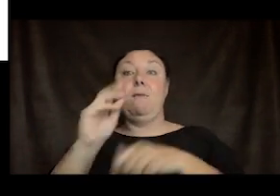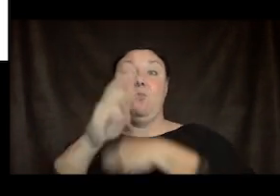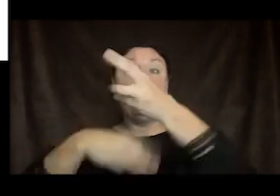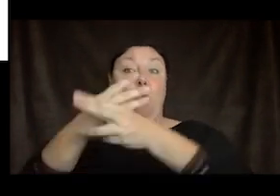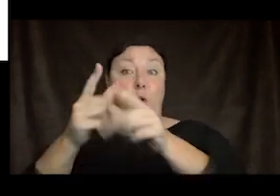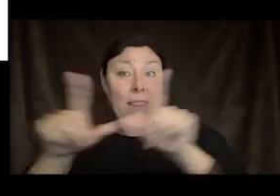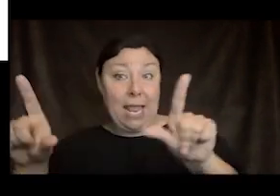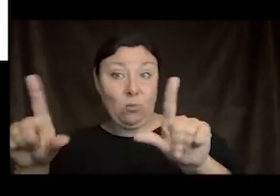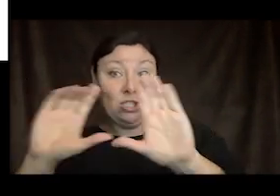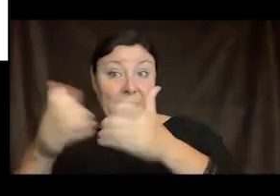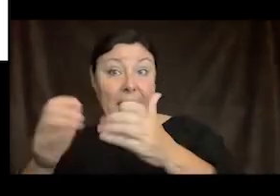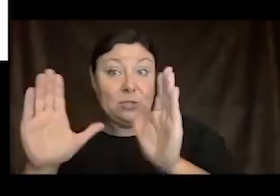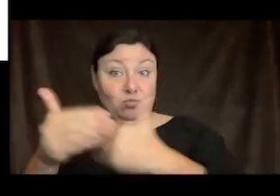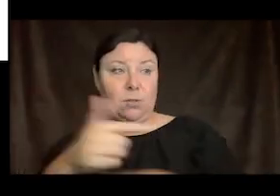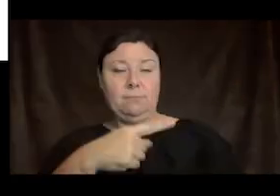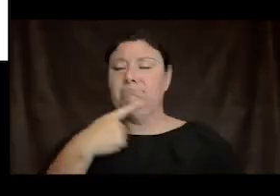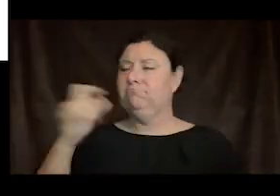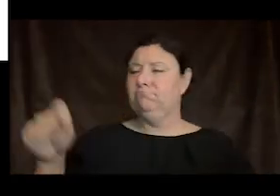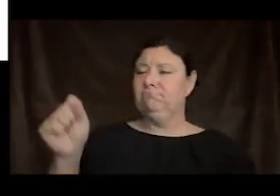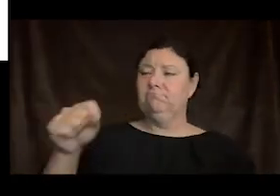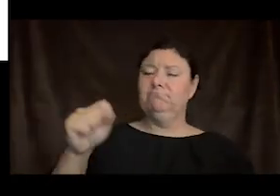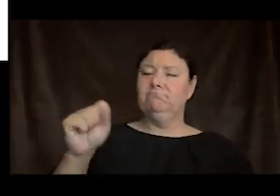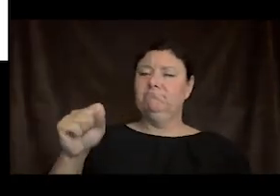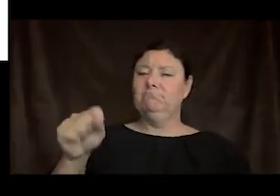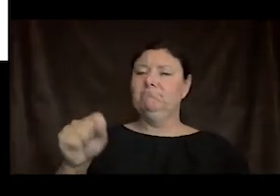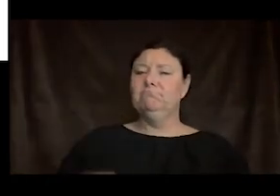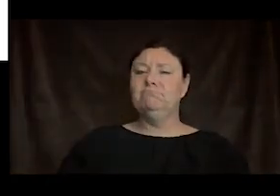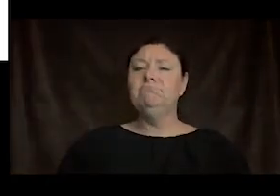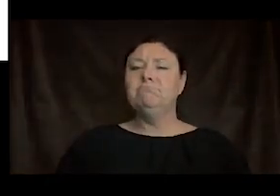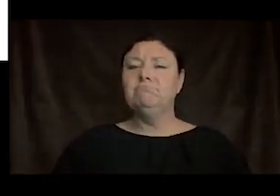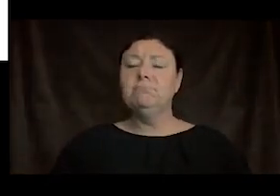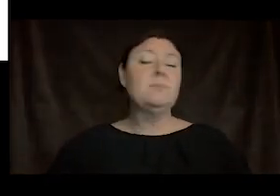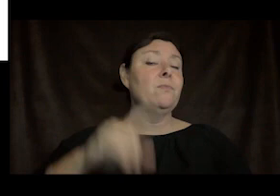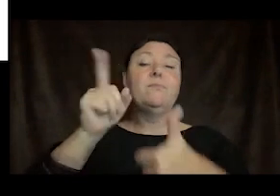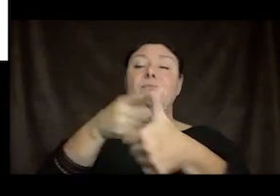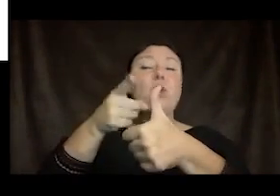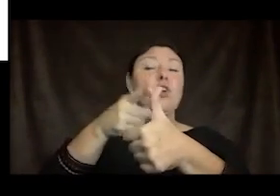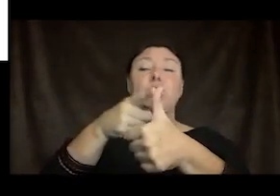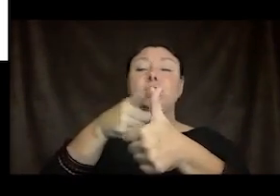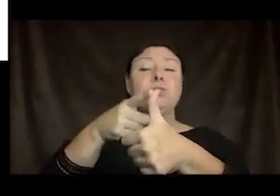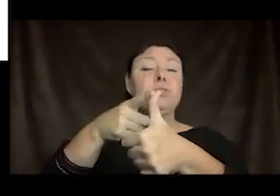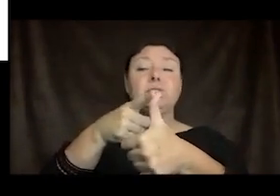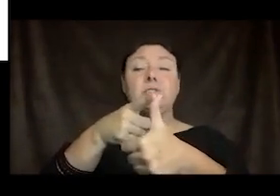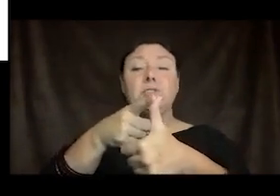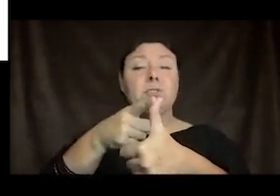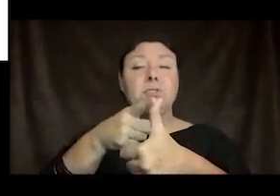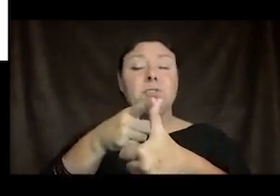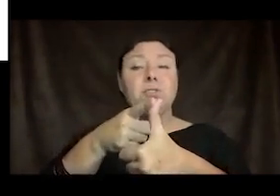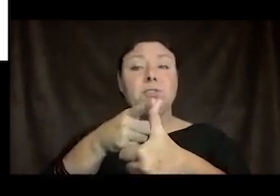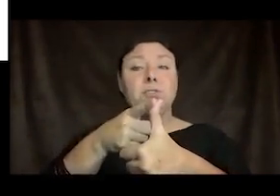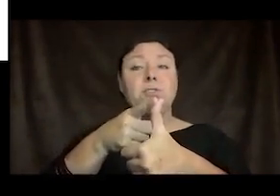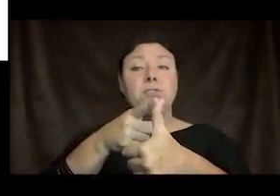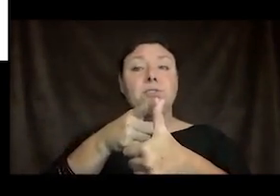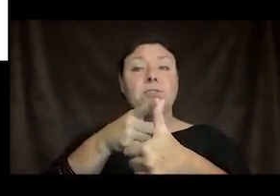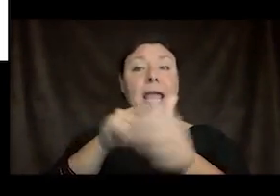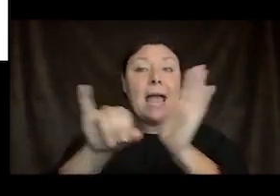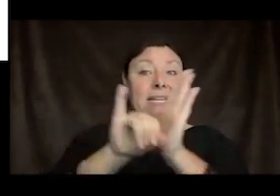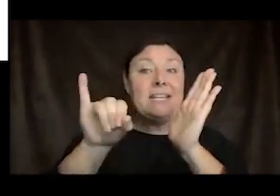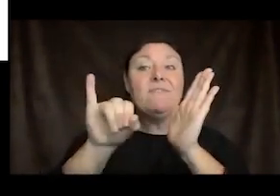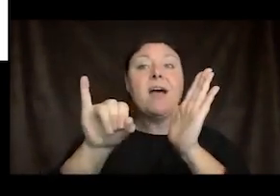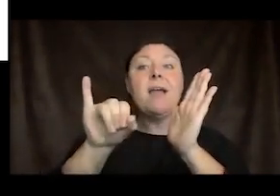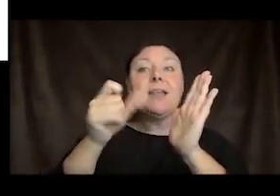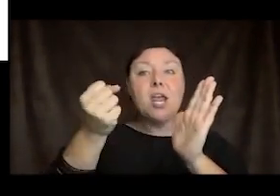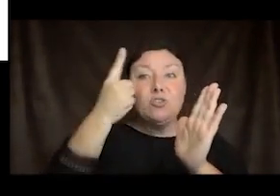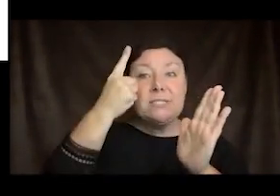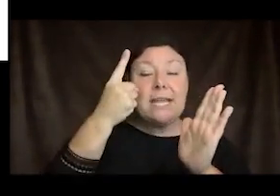language classroom? Oh, yes, absolutely. I think the very first thing is when we talked about locating and